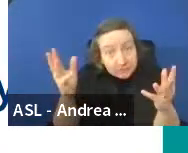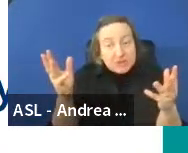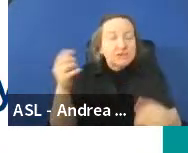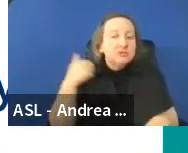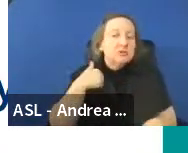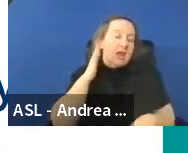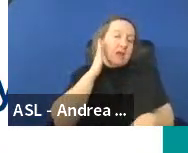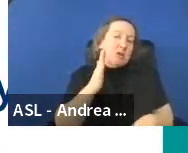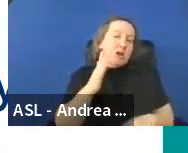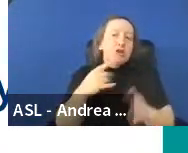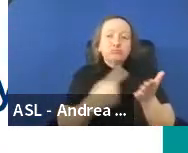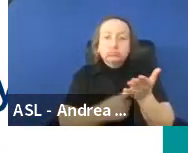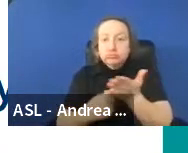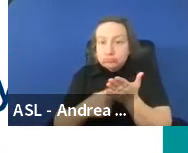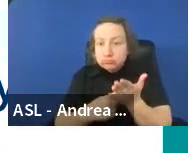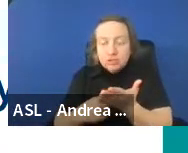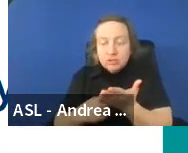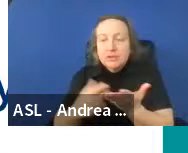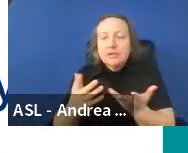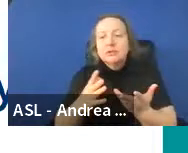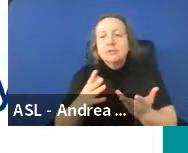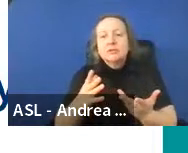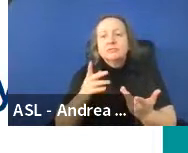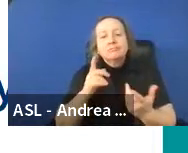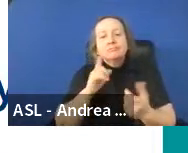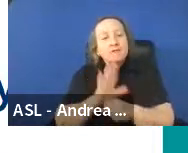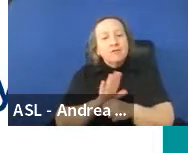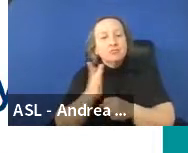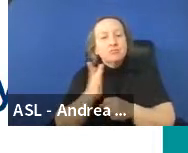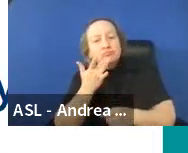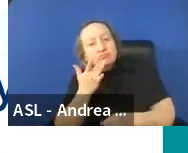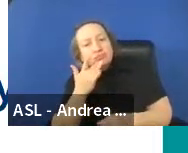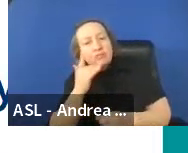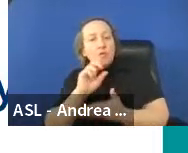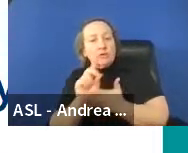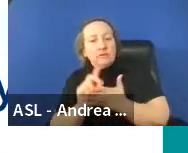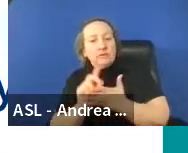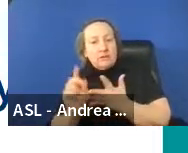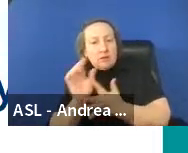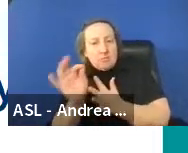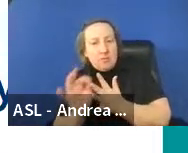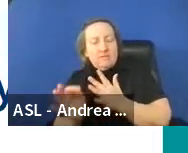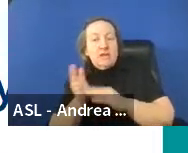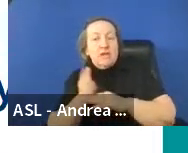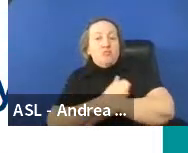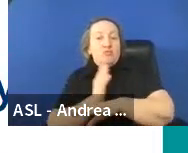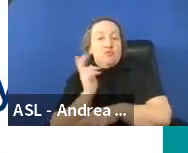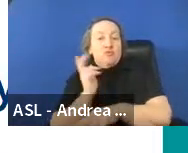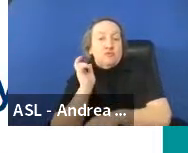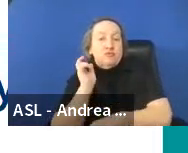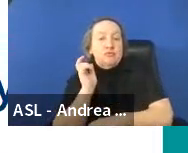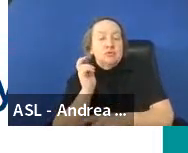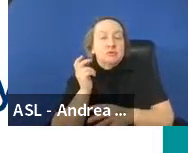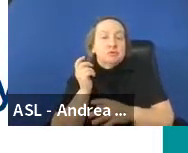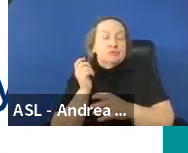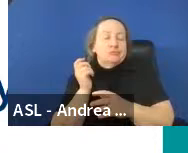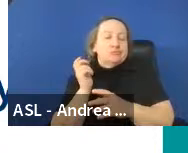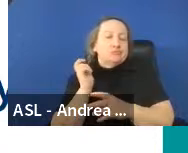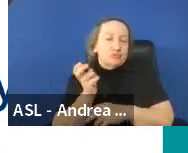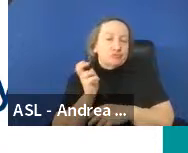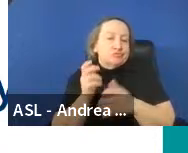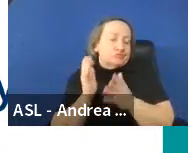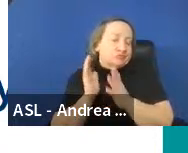over is just confirms a preference for design options that improve travel times, relieve congestion, improve